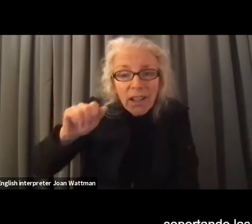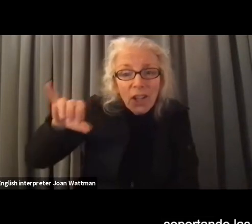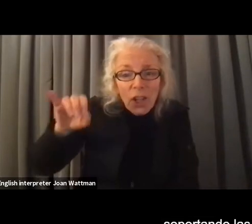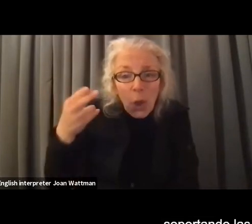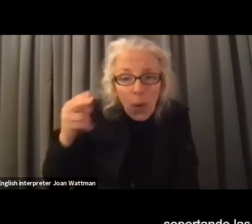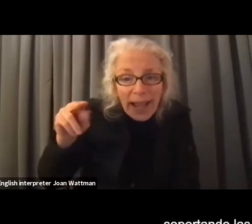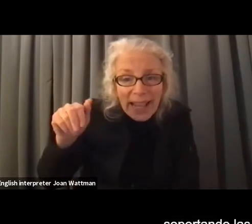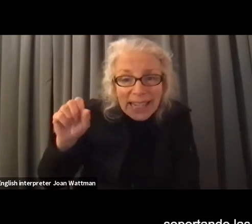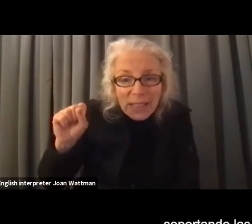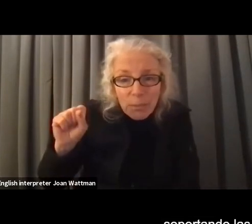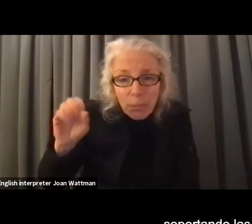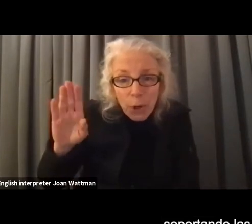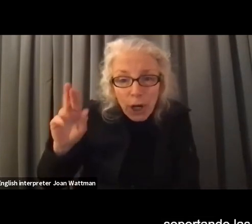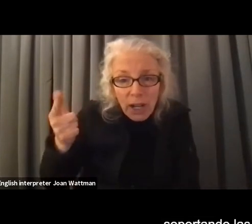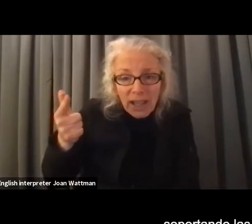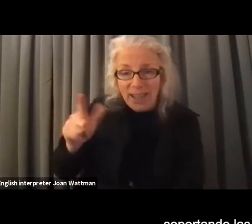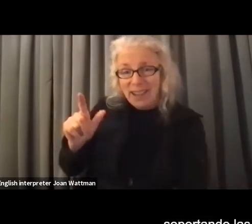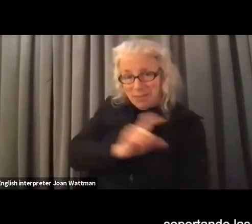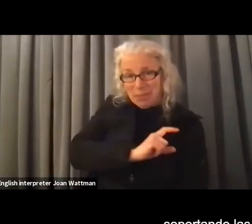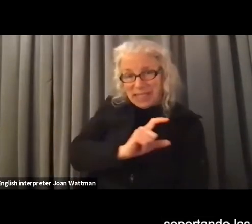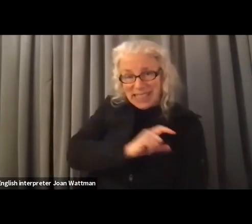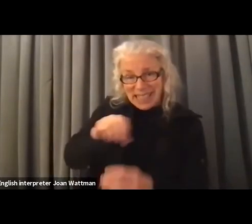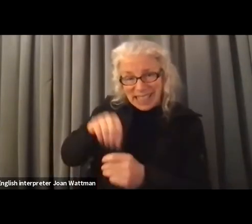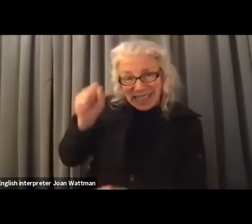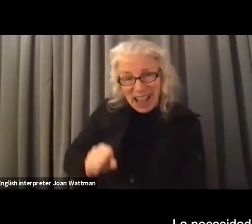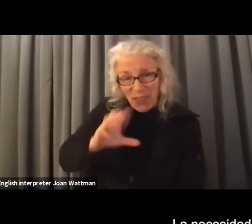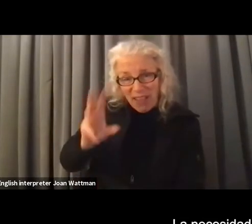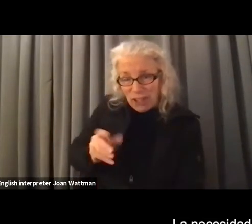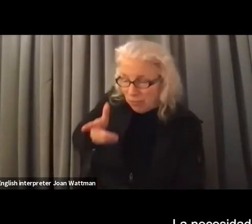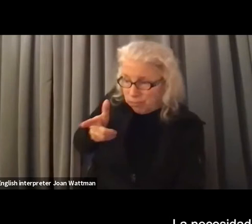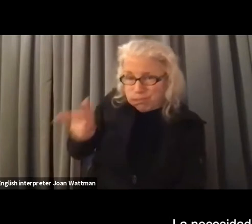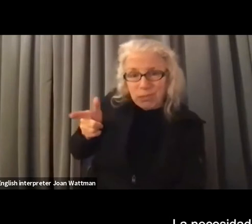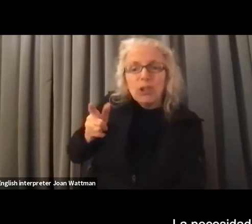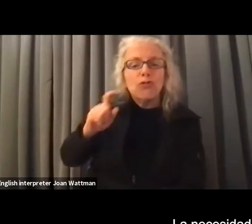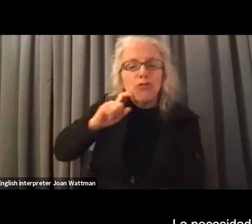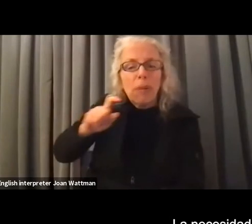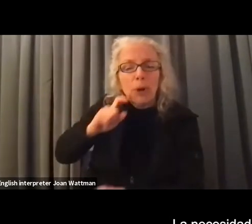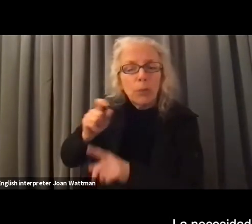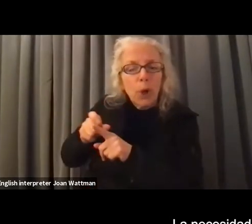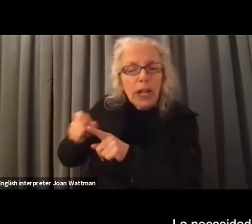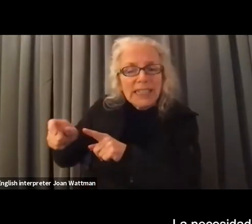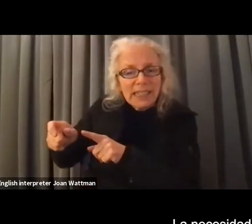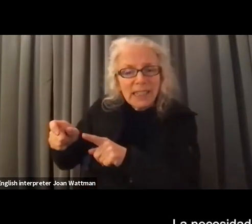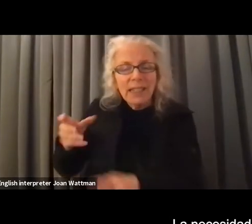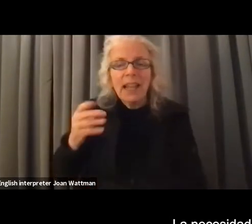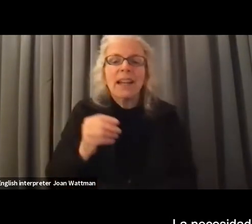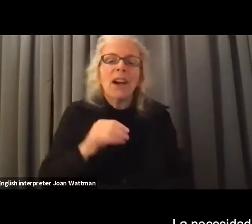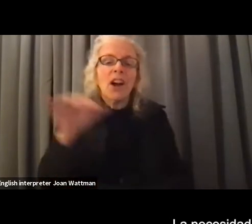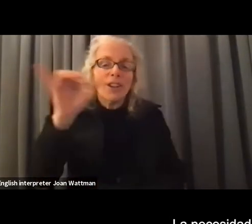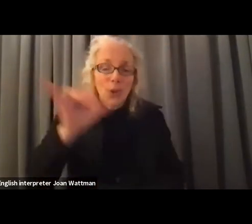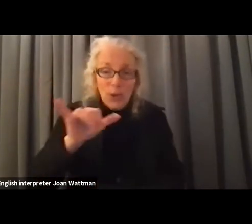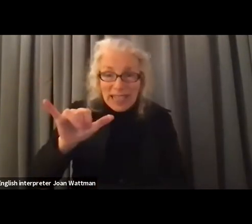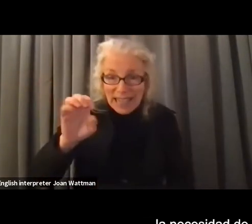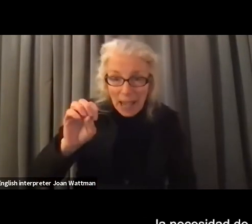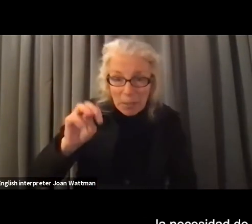enduring rubber bullets from the South African government, the need to speak out against the humanitarian crisis in